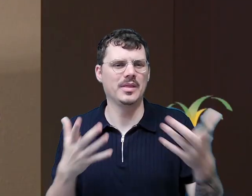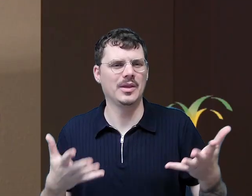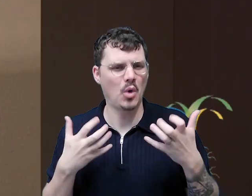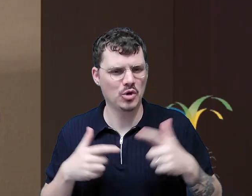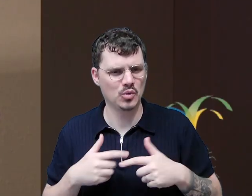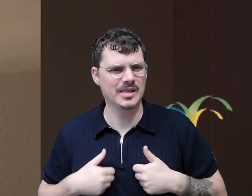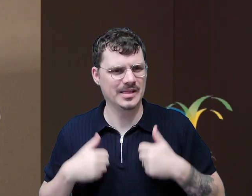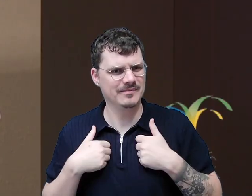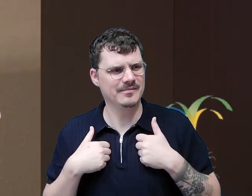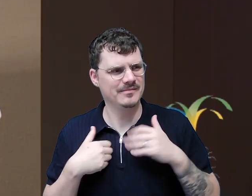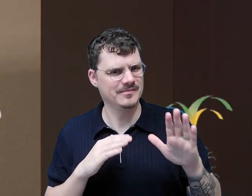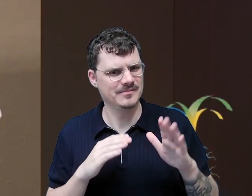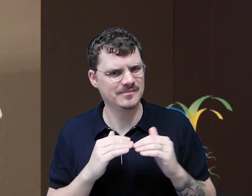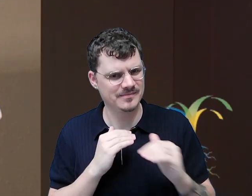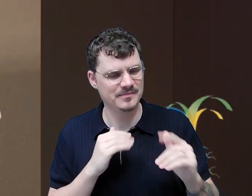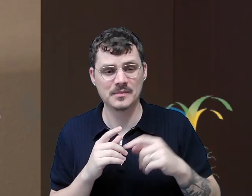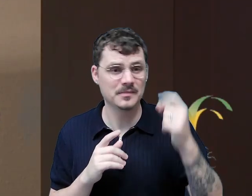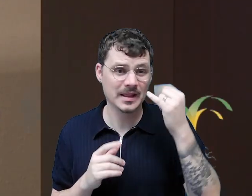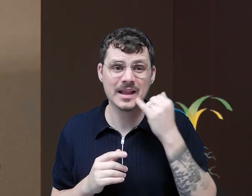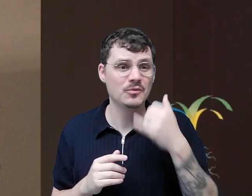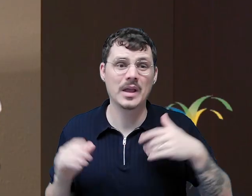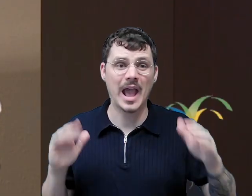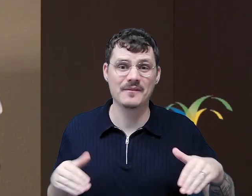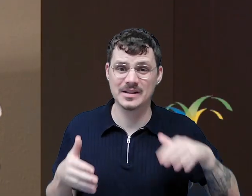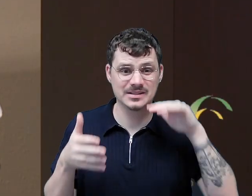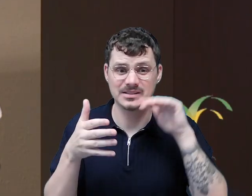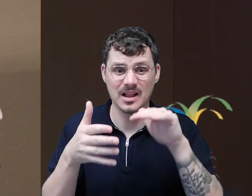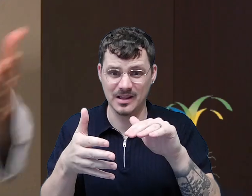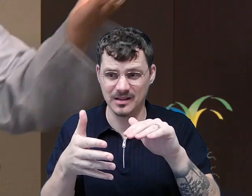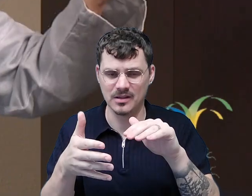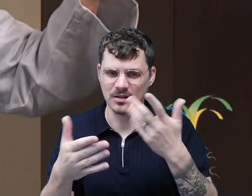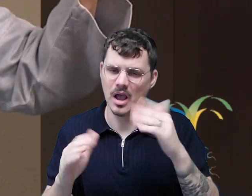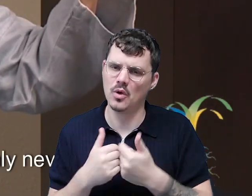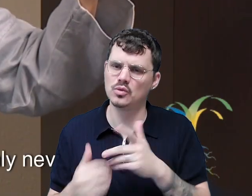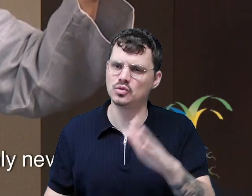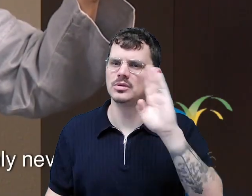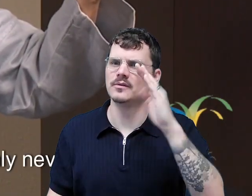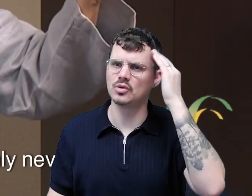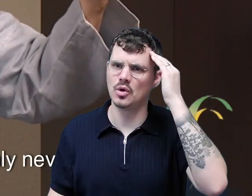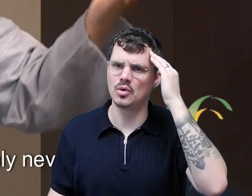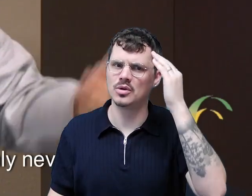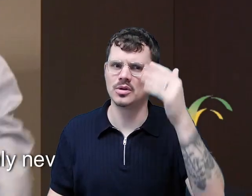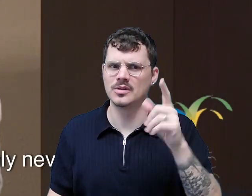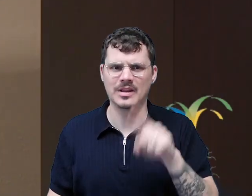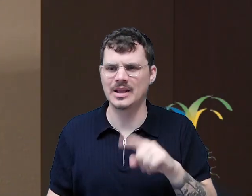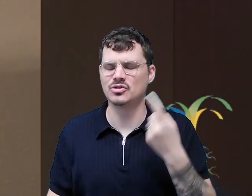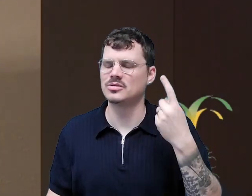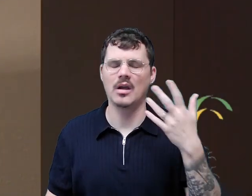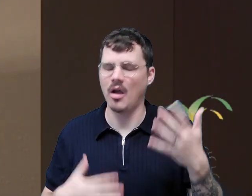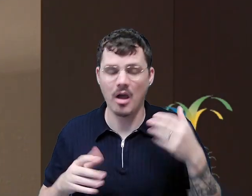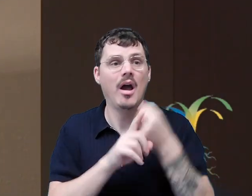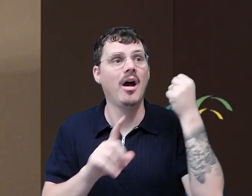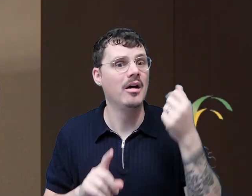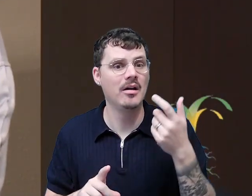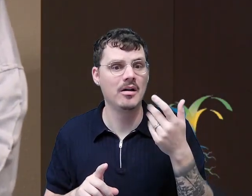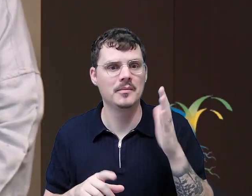want. Very interesting. Yet if people hadn't studied, how would you know? You'd certainly never stumble on